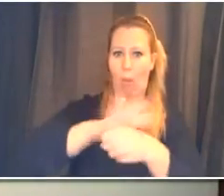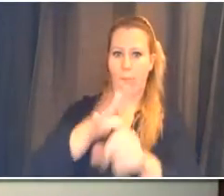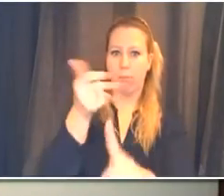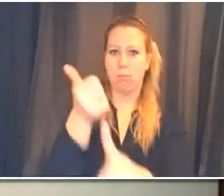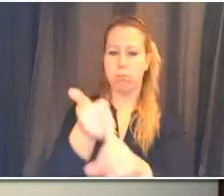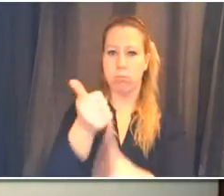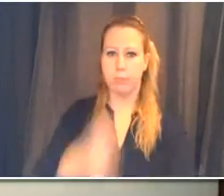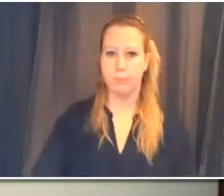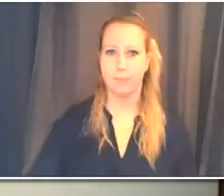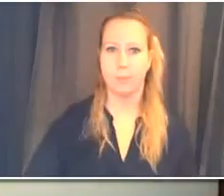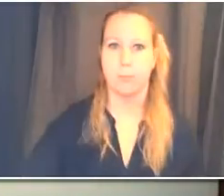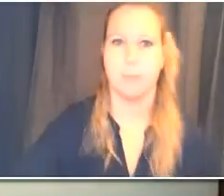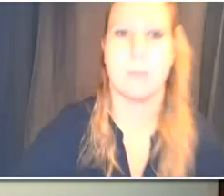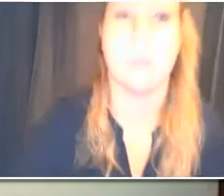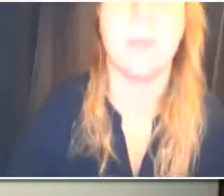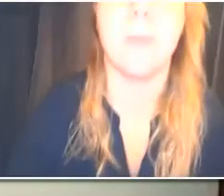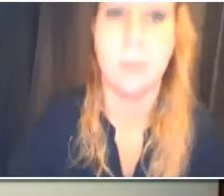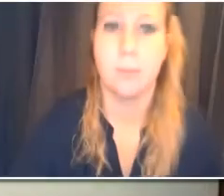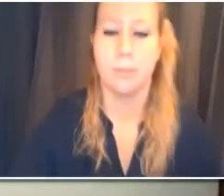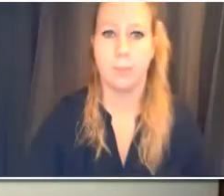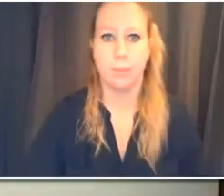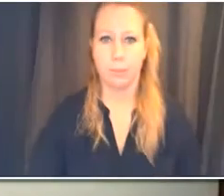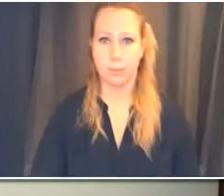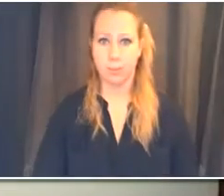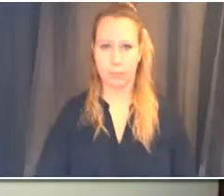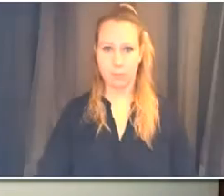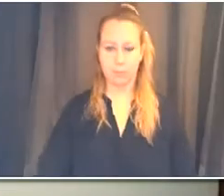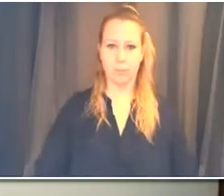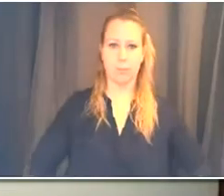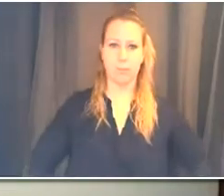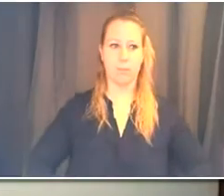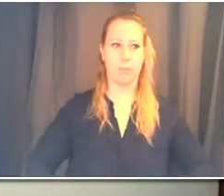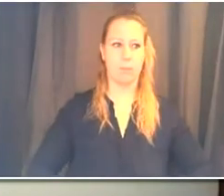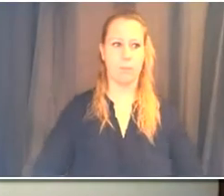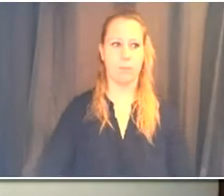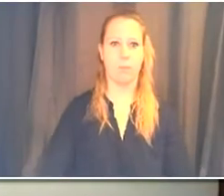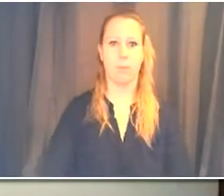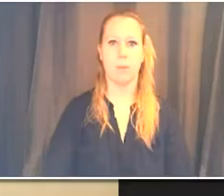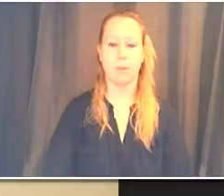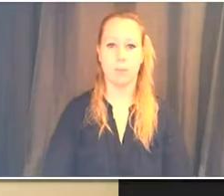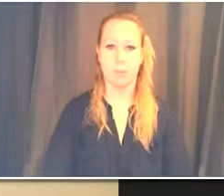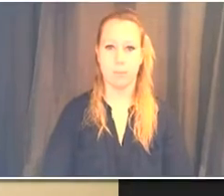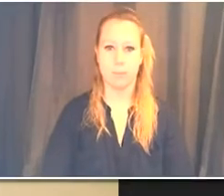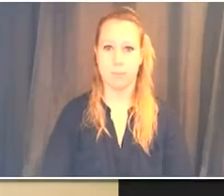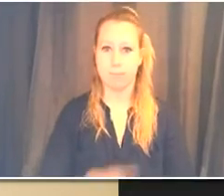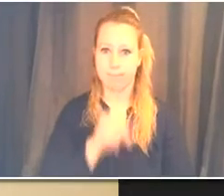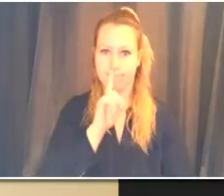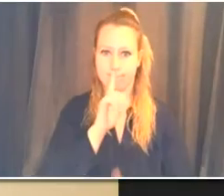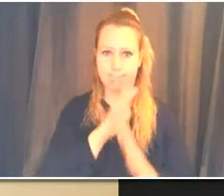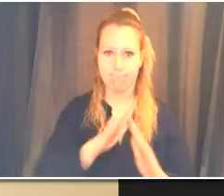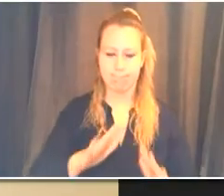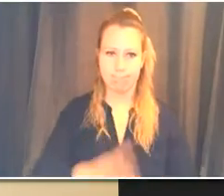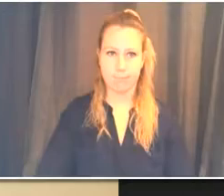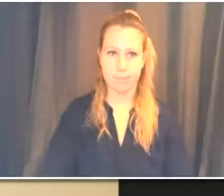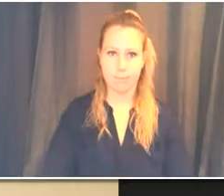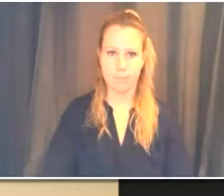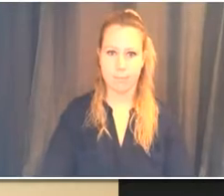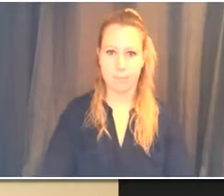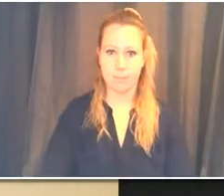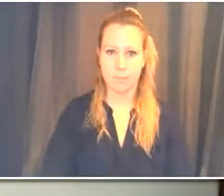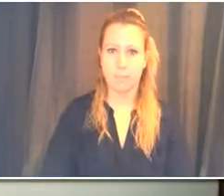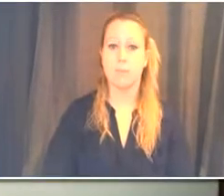um 2,150 s arrests of which 9 how many go back again how many arrests